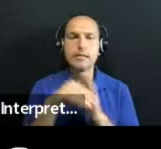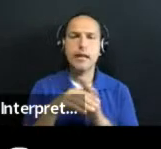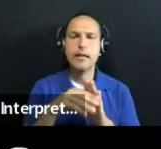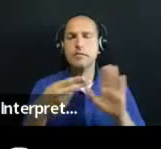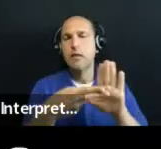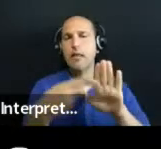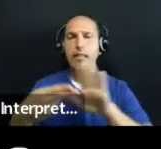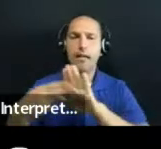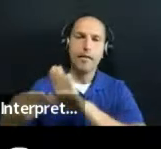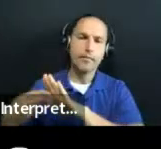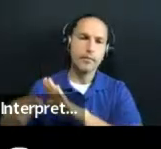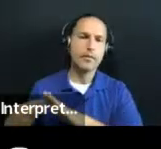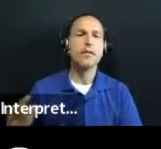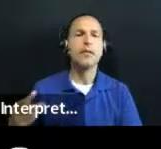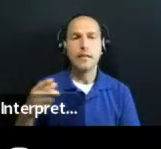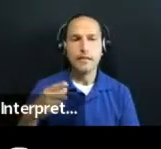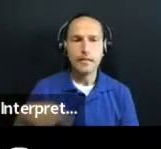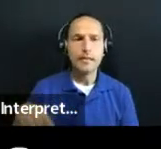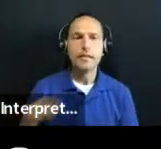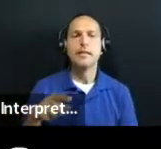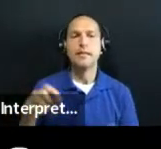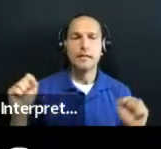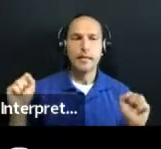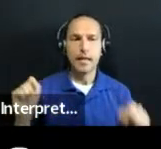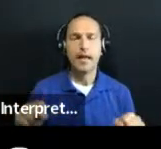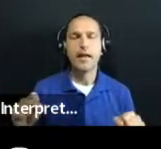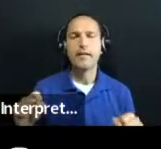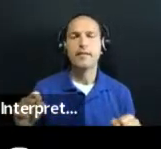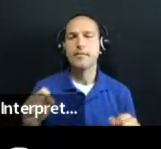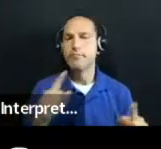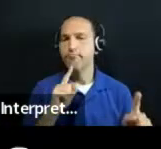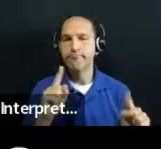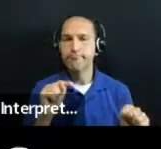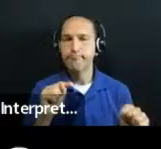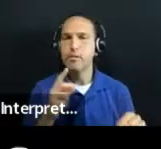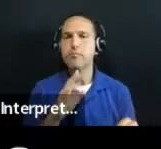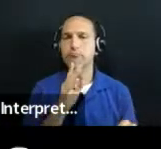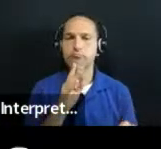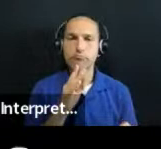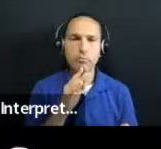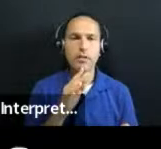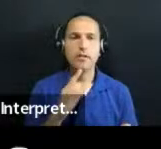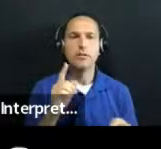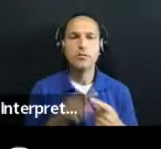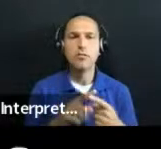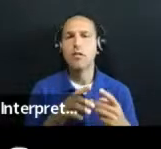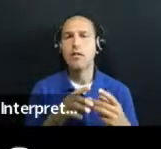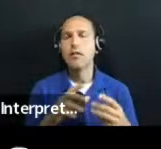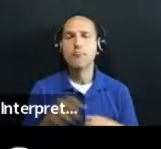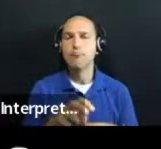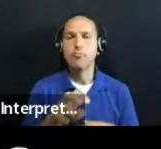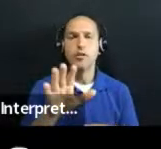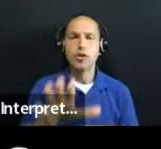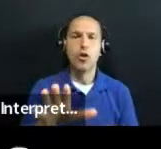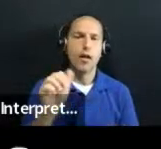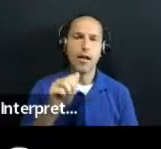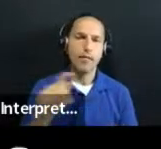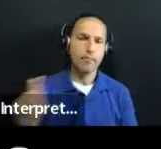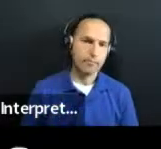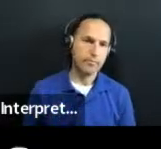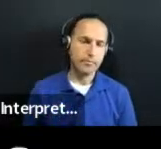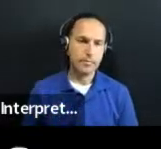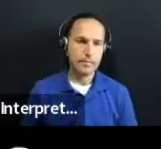labels so that voice command users can give voice commands to navigate your application.